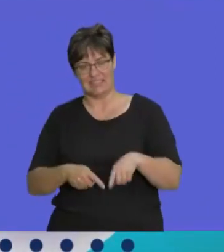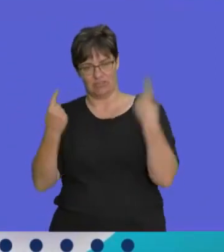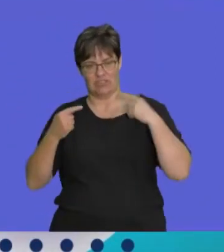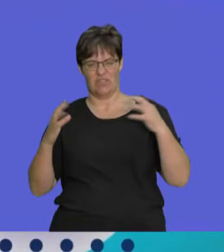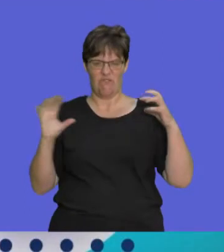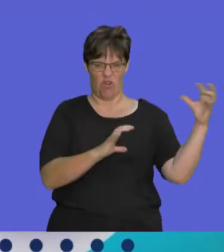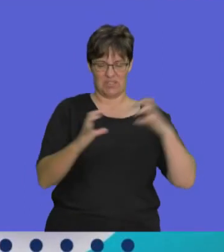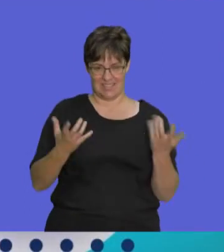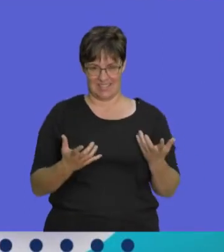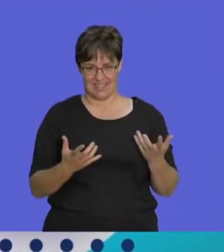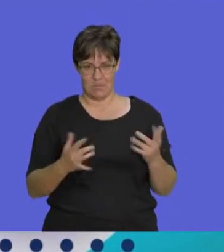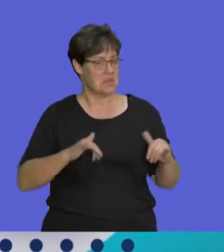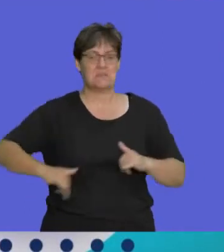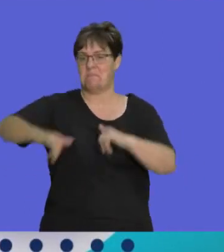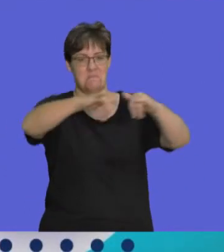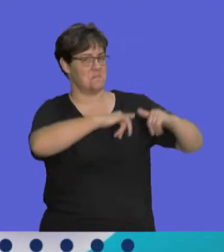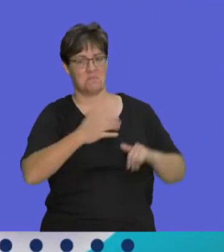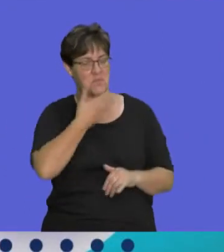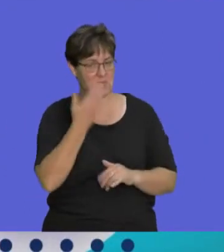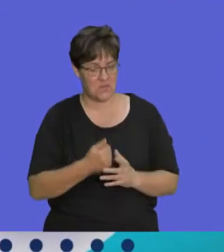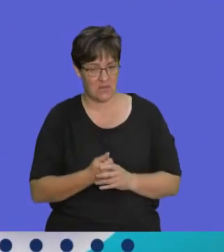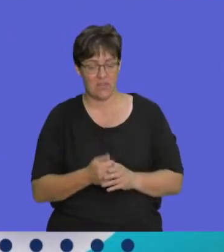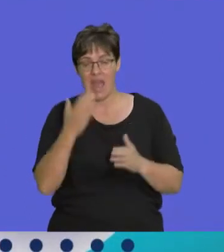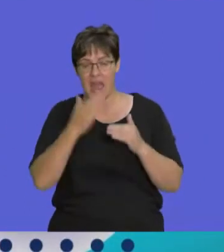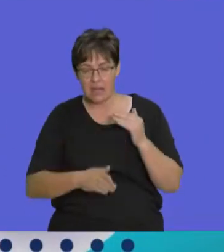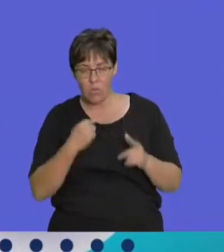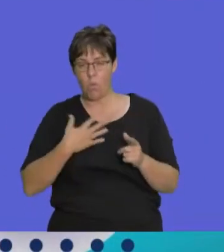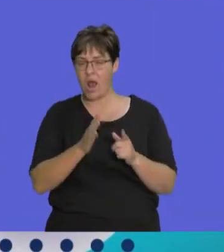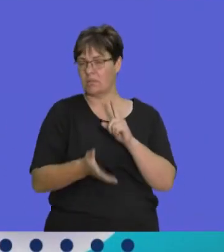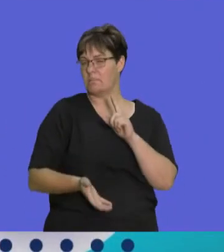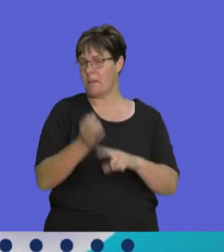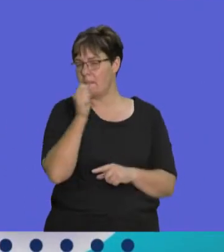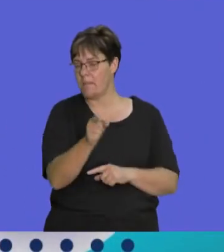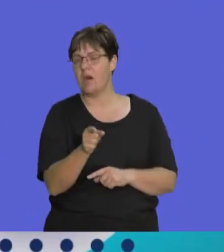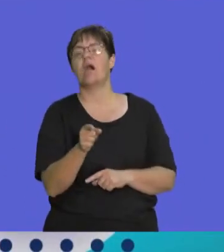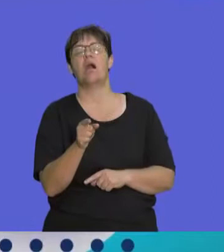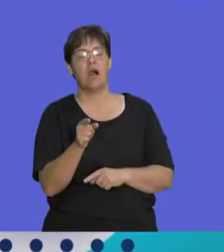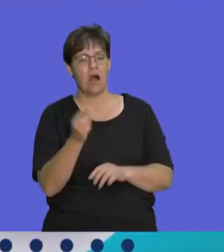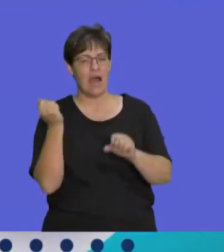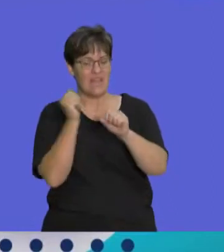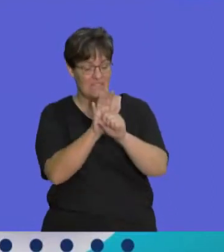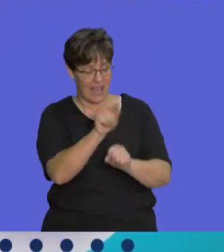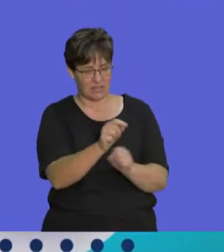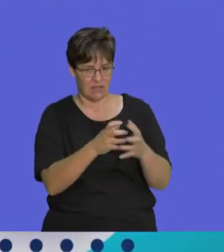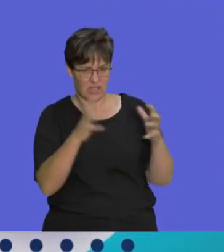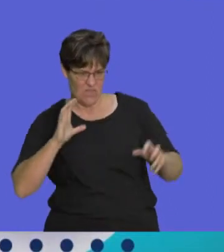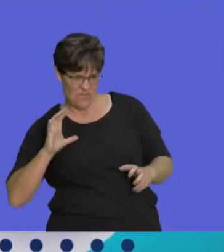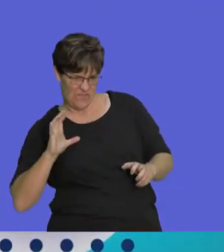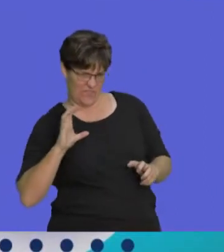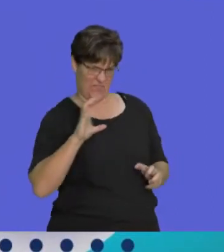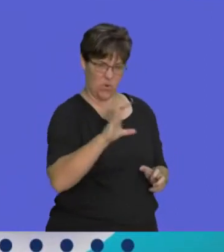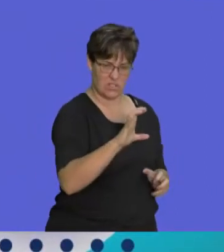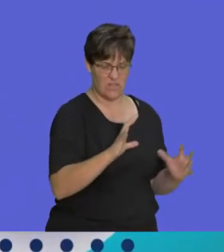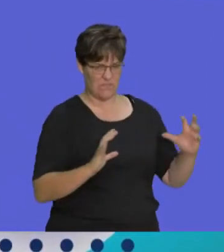factors as per the thinking that we started with. At the end of the session, we want to discover as to what exactly affects the magnitude